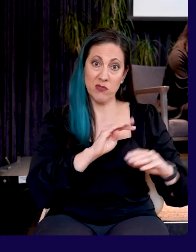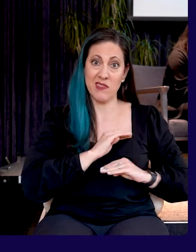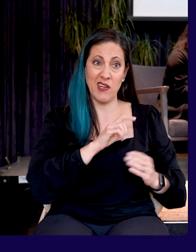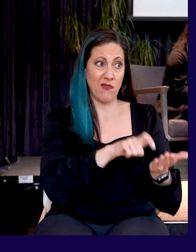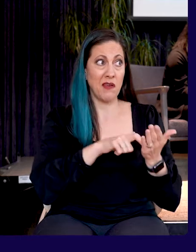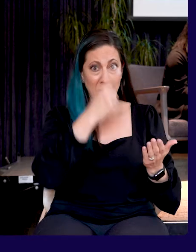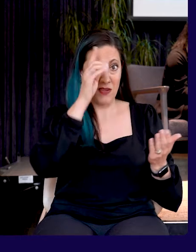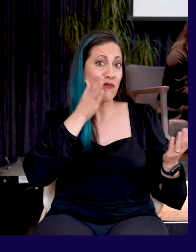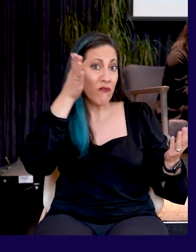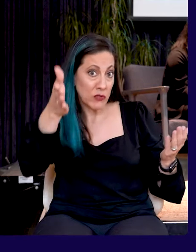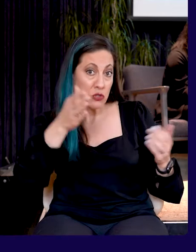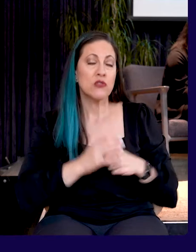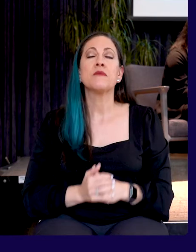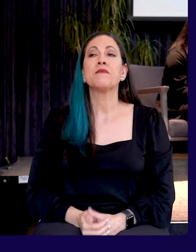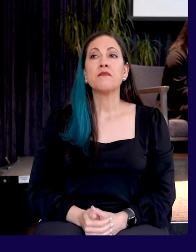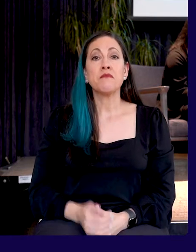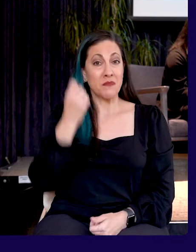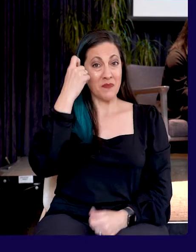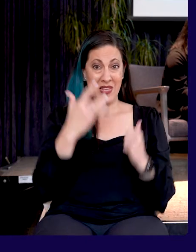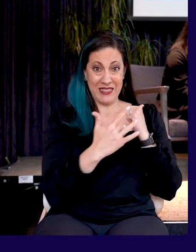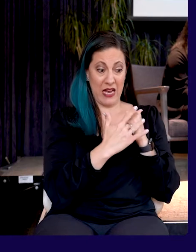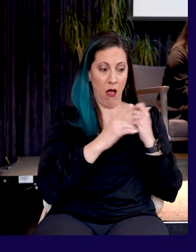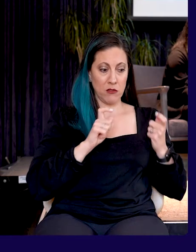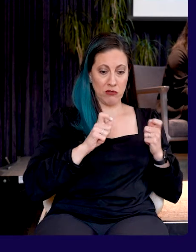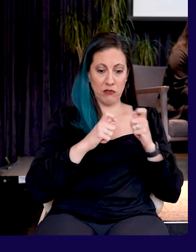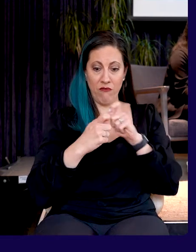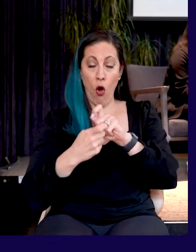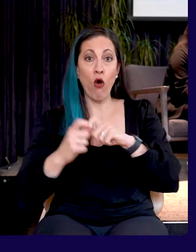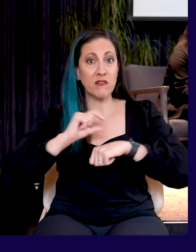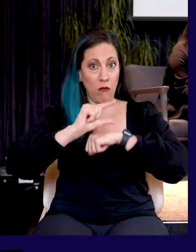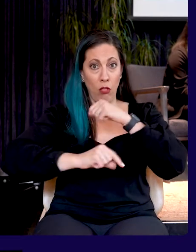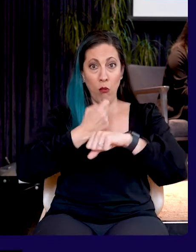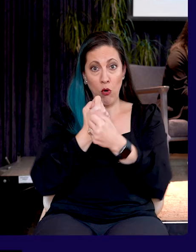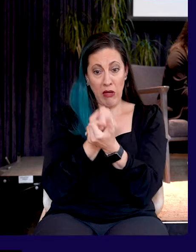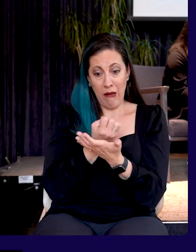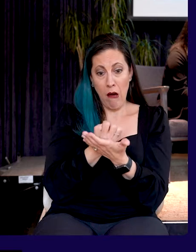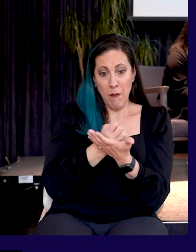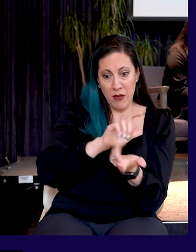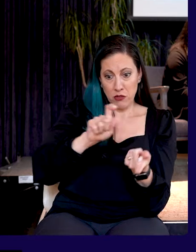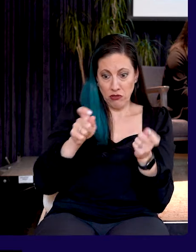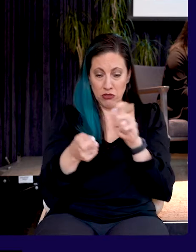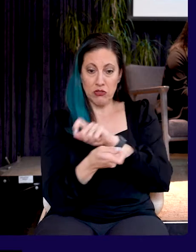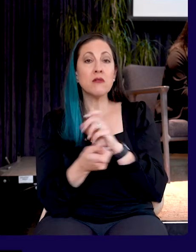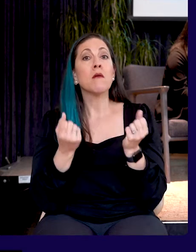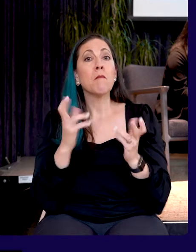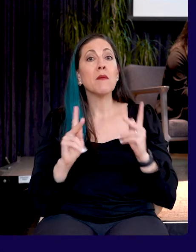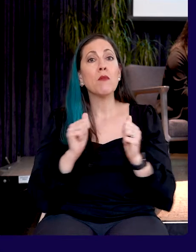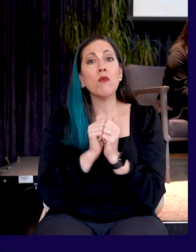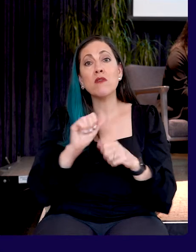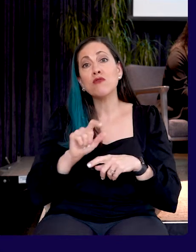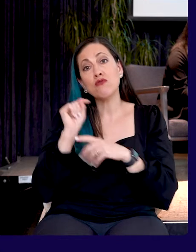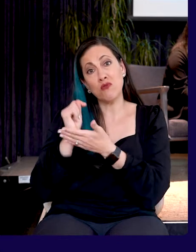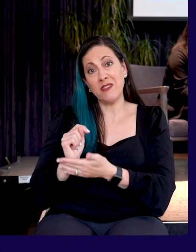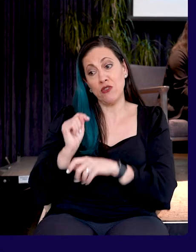the future. As technology evolves and the global economy shifts, many people in traditional industries in the US have been